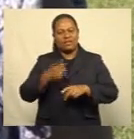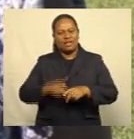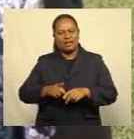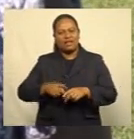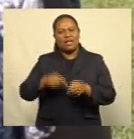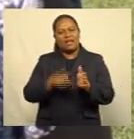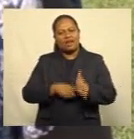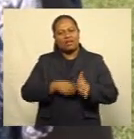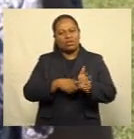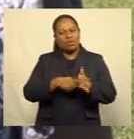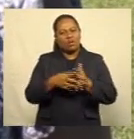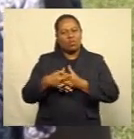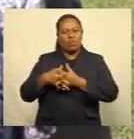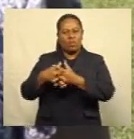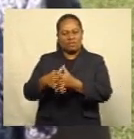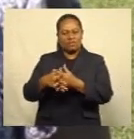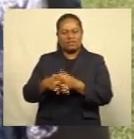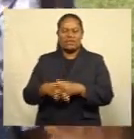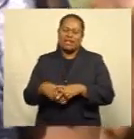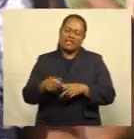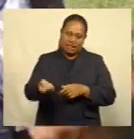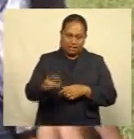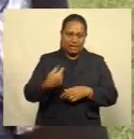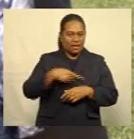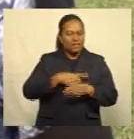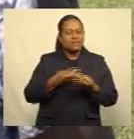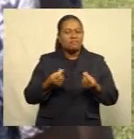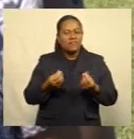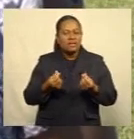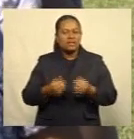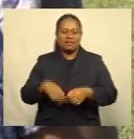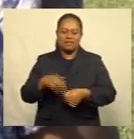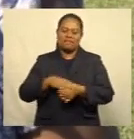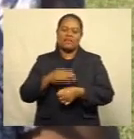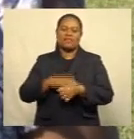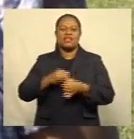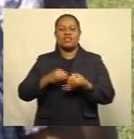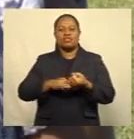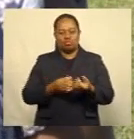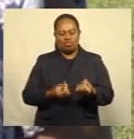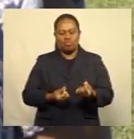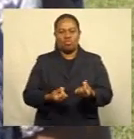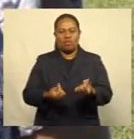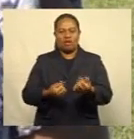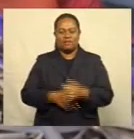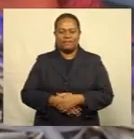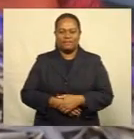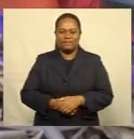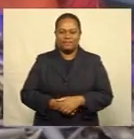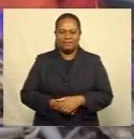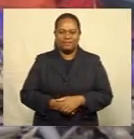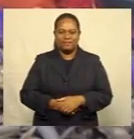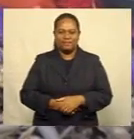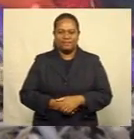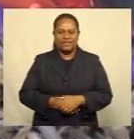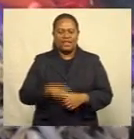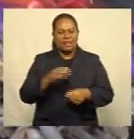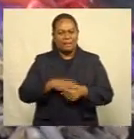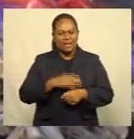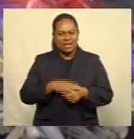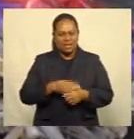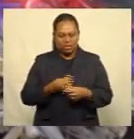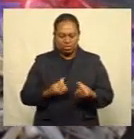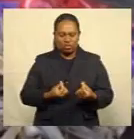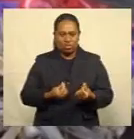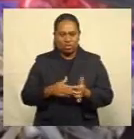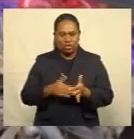give their order, send their money, and we make their suluka and send it. Making Seleuca has become